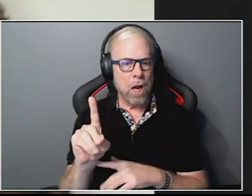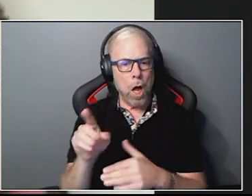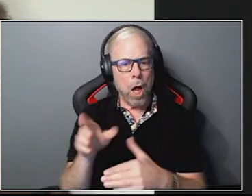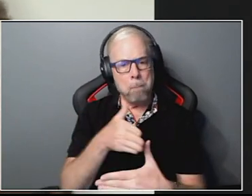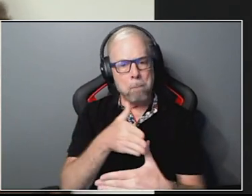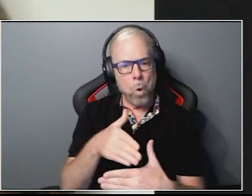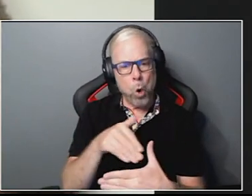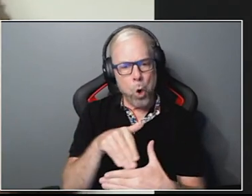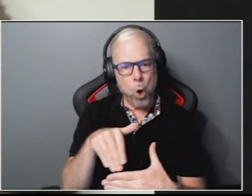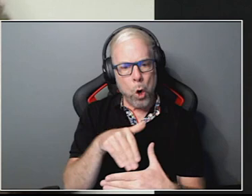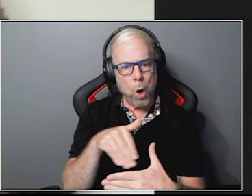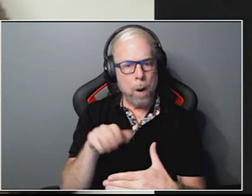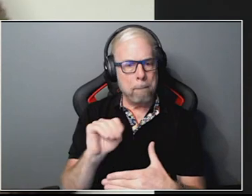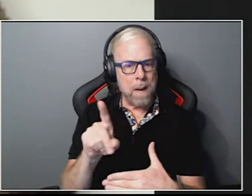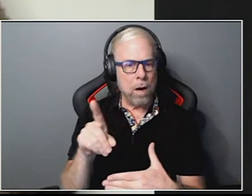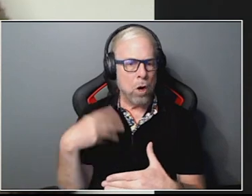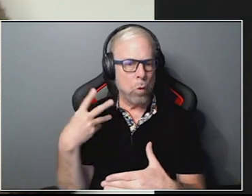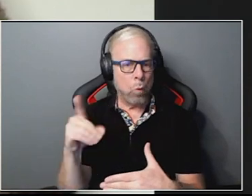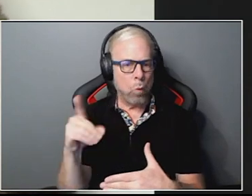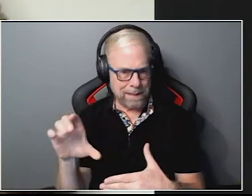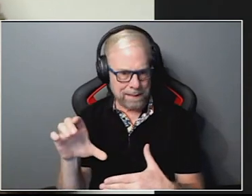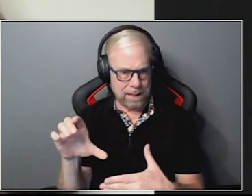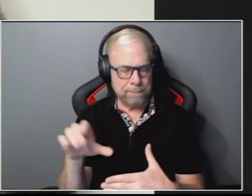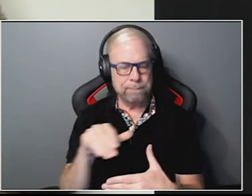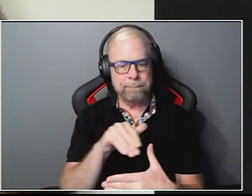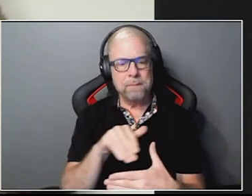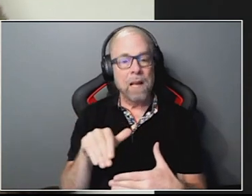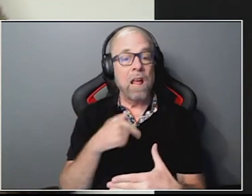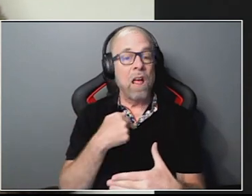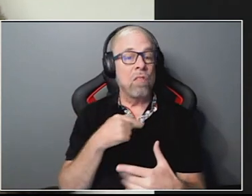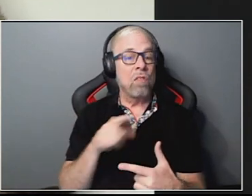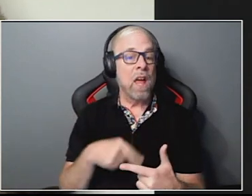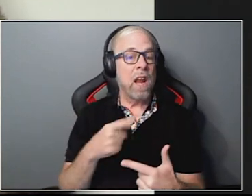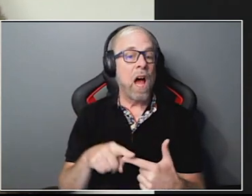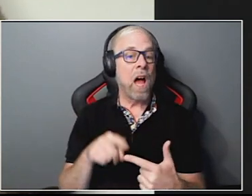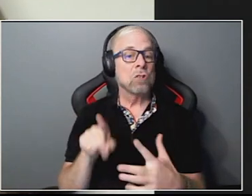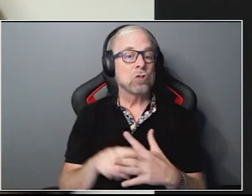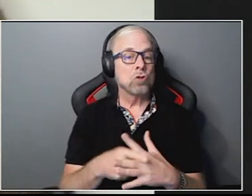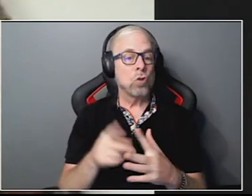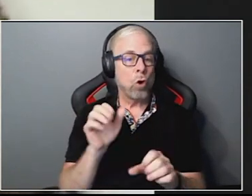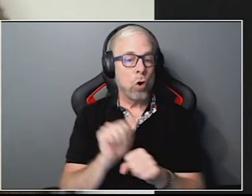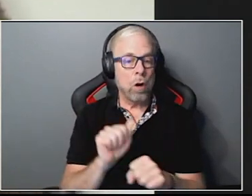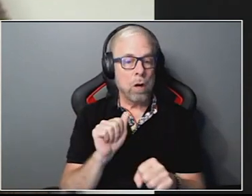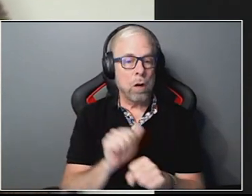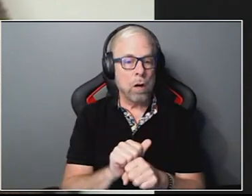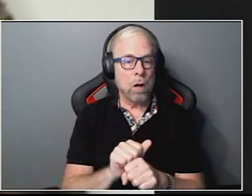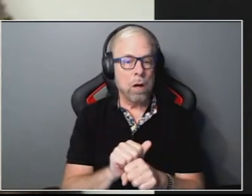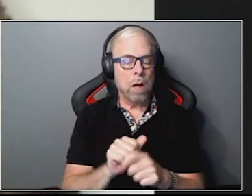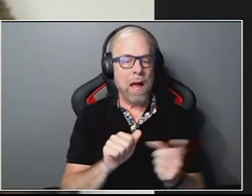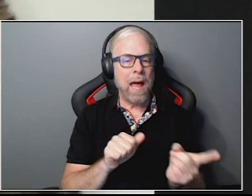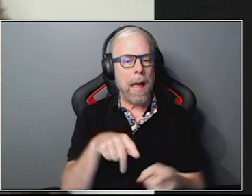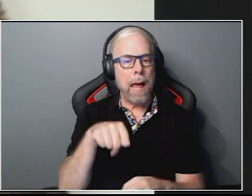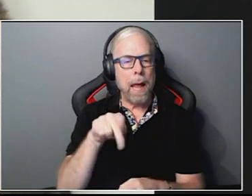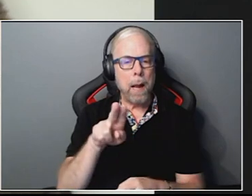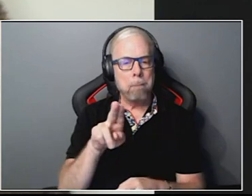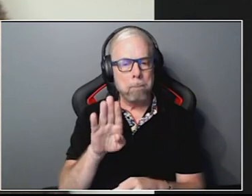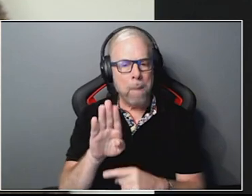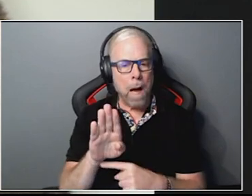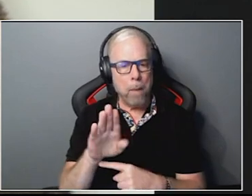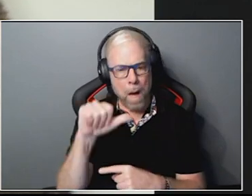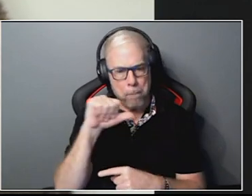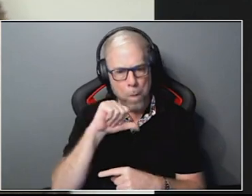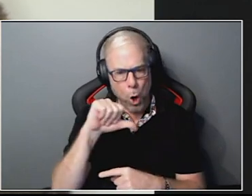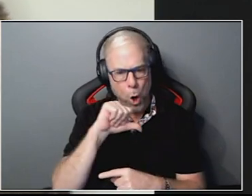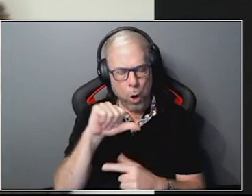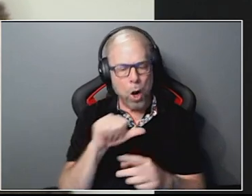and Washington, D.C. And I ended up working at this seedy pub that was owned by this woman